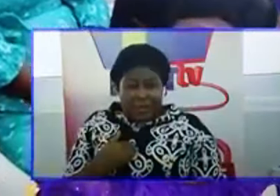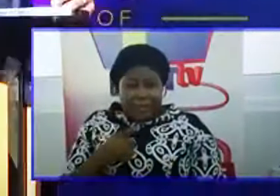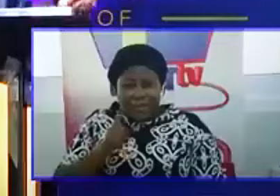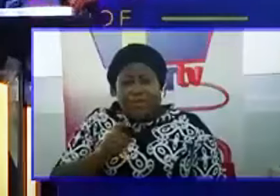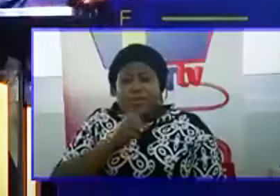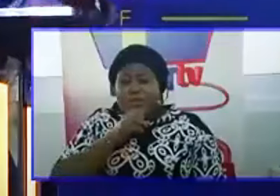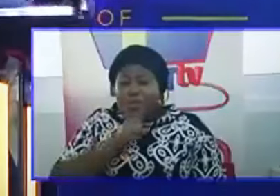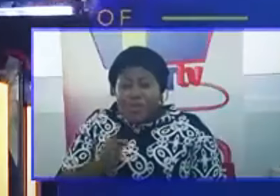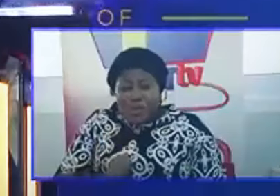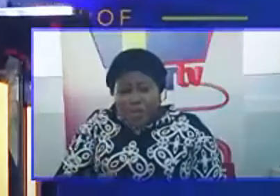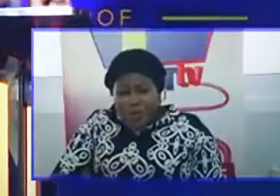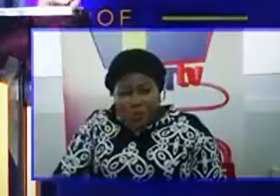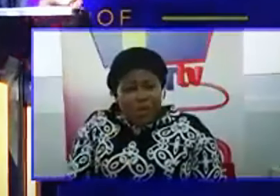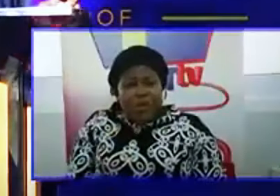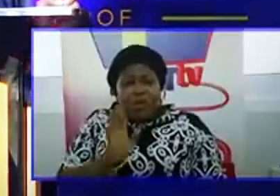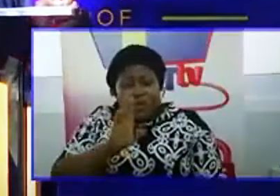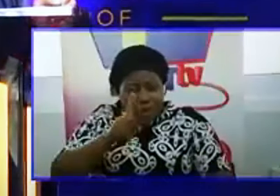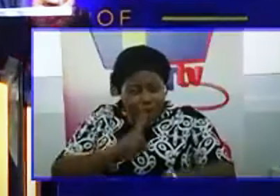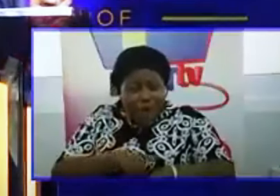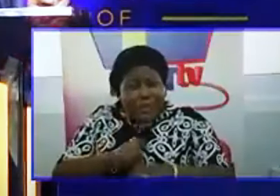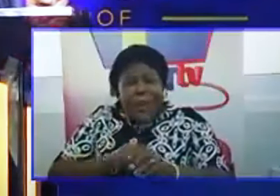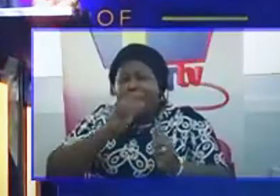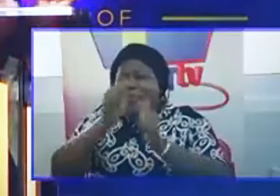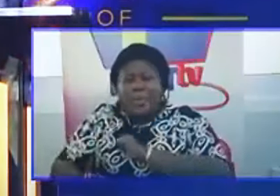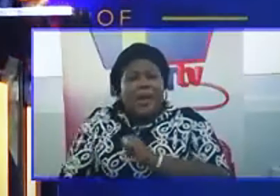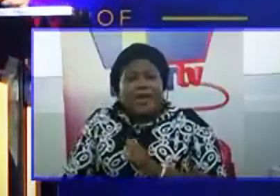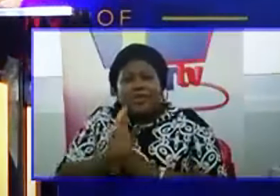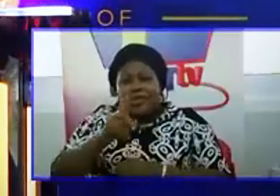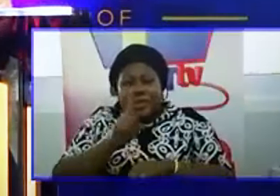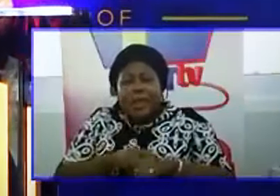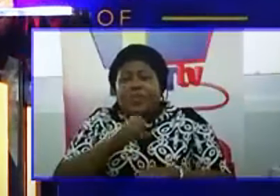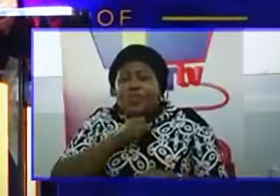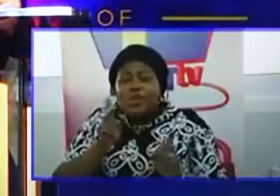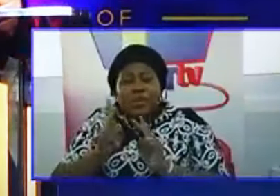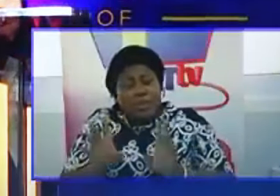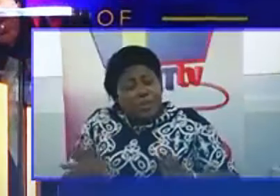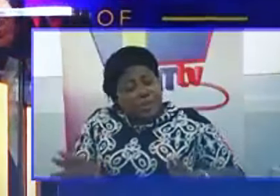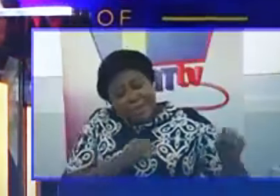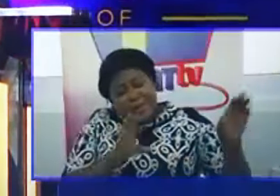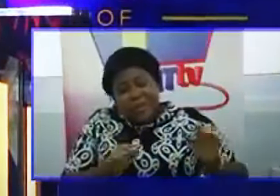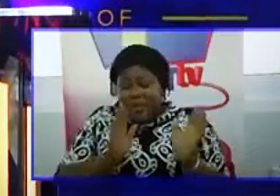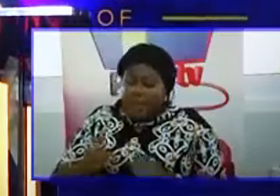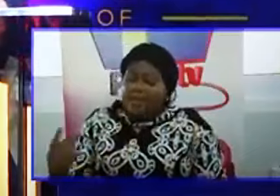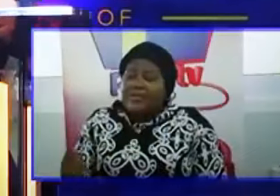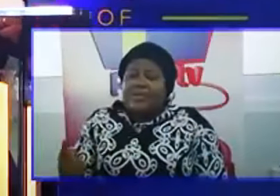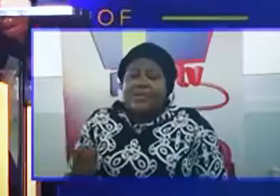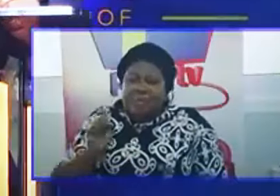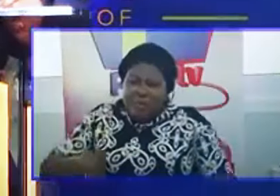time. Your generation is over. You have to go and rest.